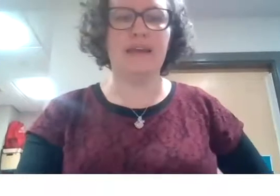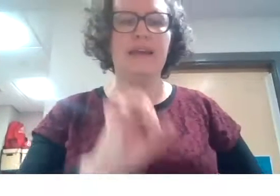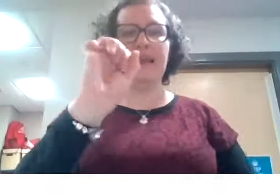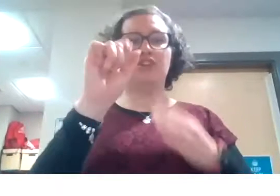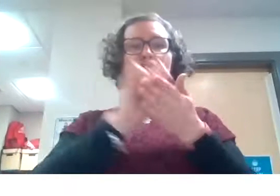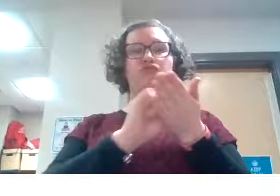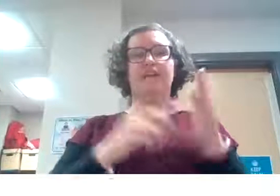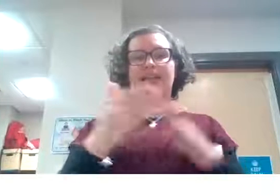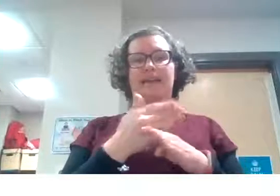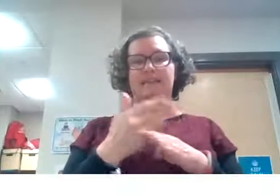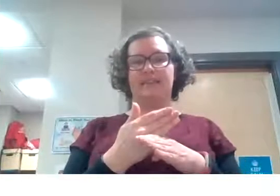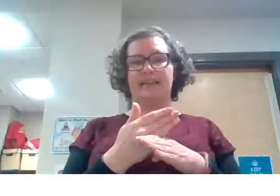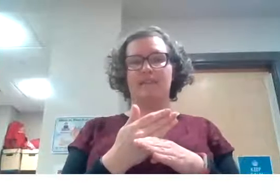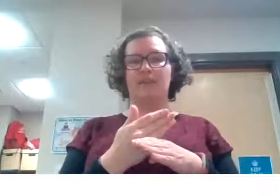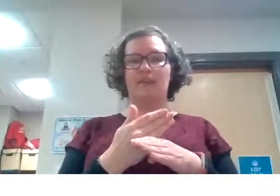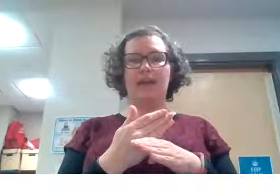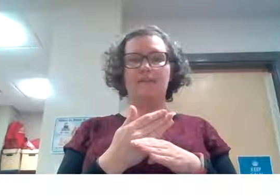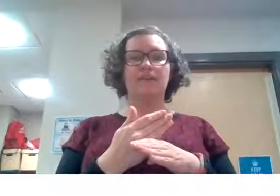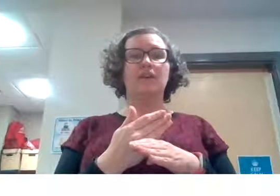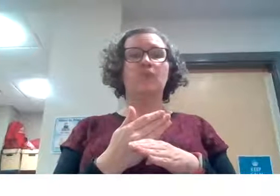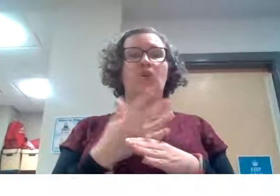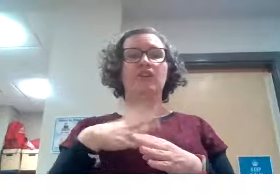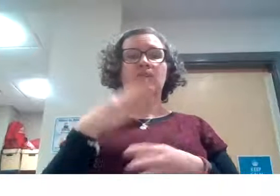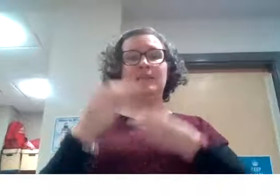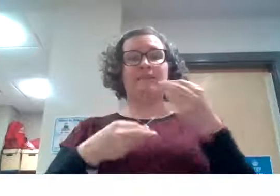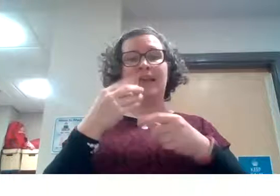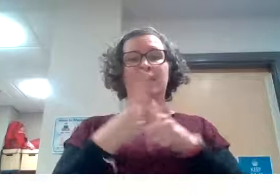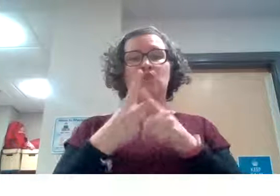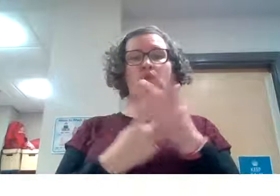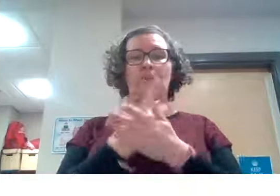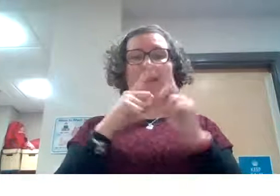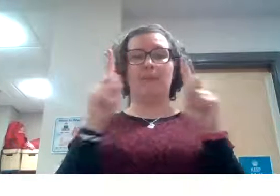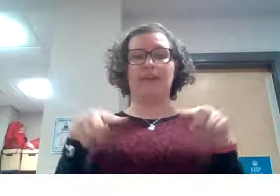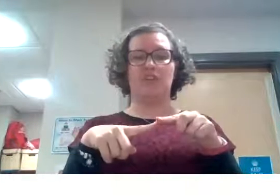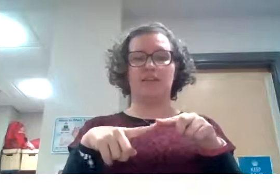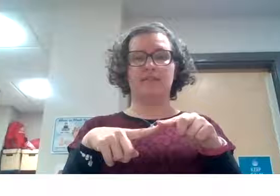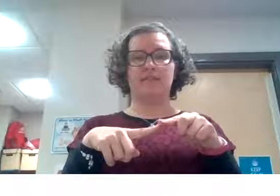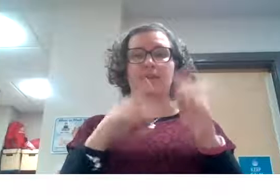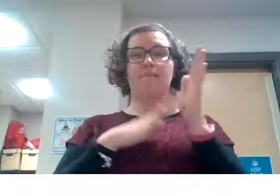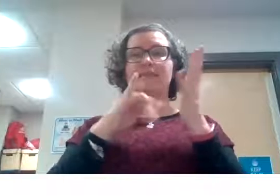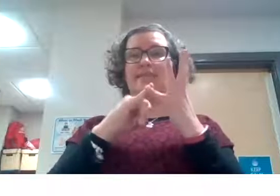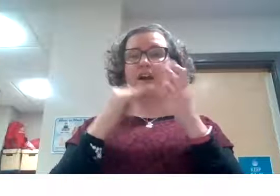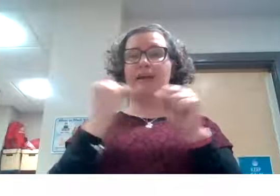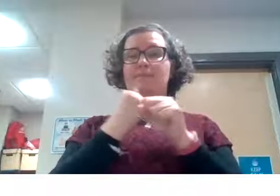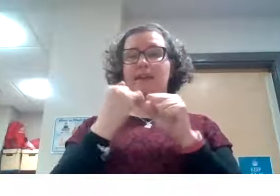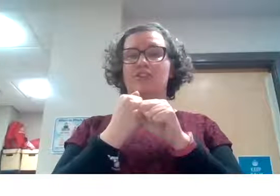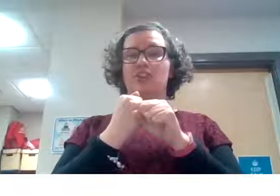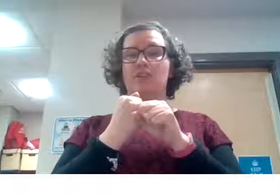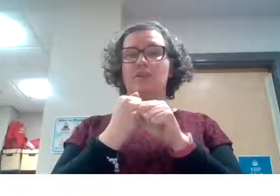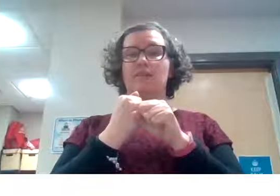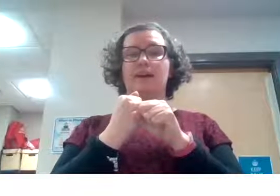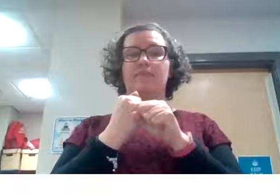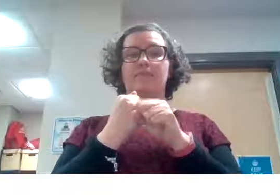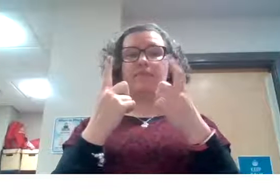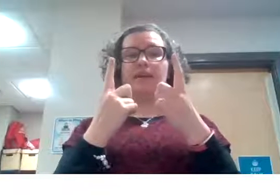Okay, here is your writing activity. Okay, we want you to explain and talk about the pictures. Miss Syme has made